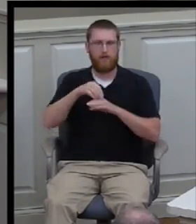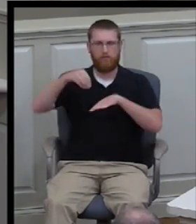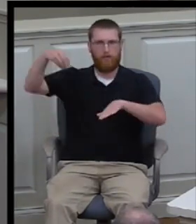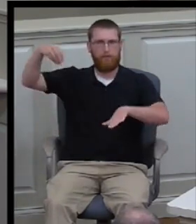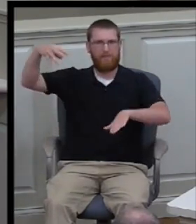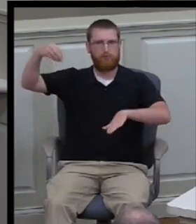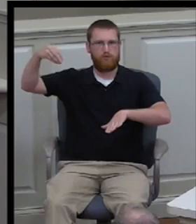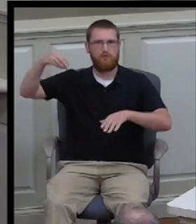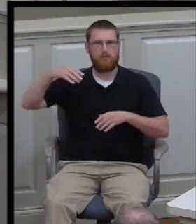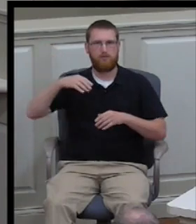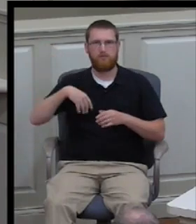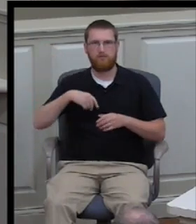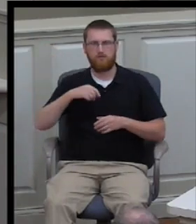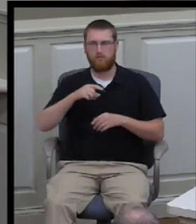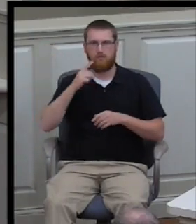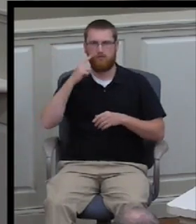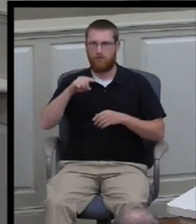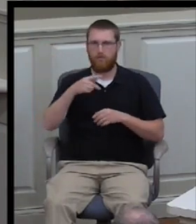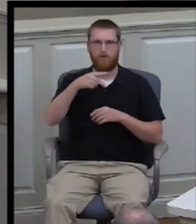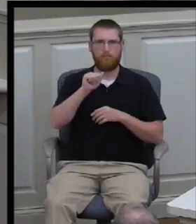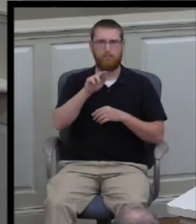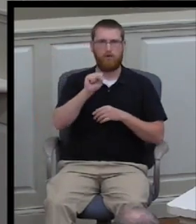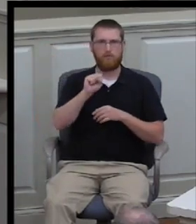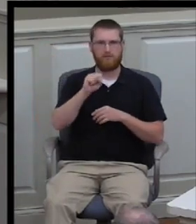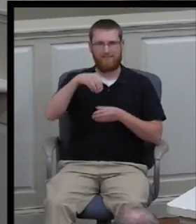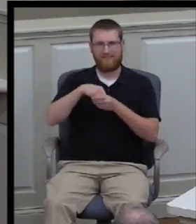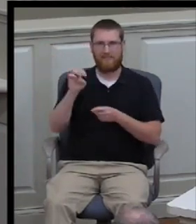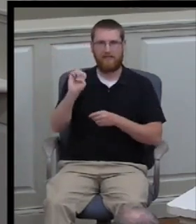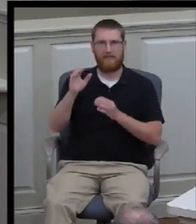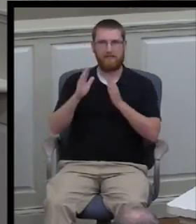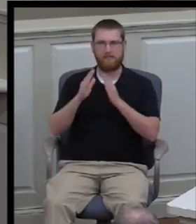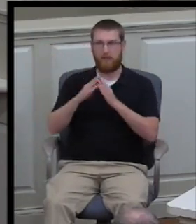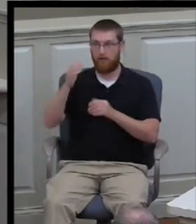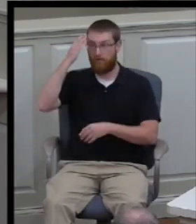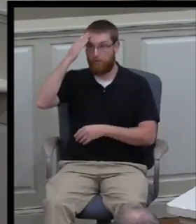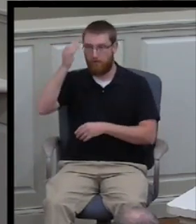of the facility in Elizabethtown, which you may not be familiar